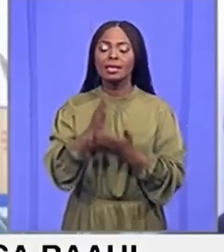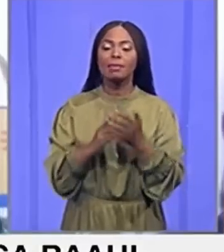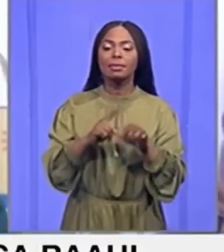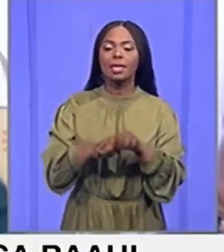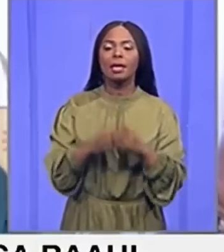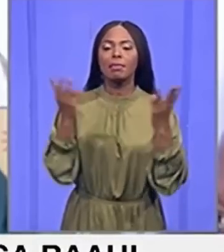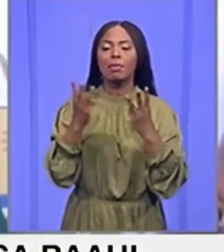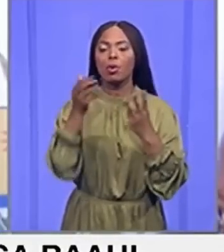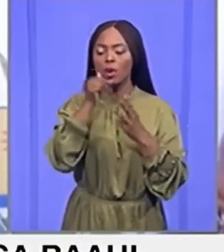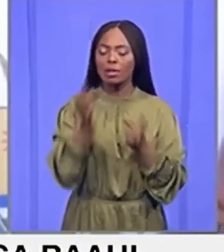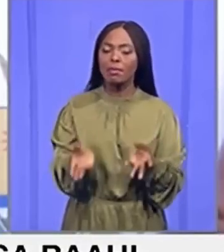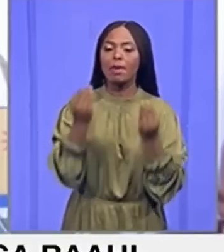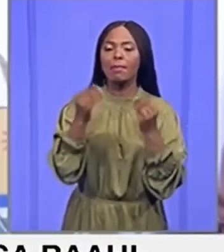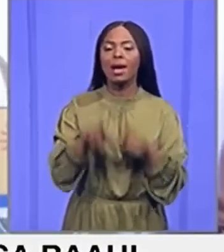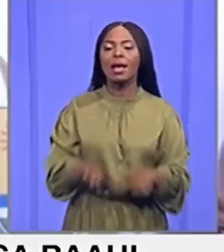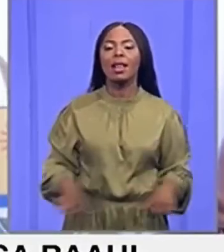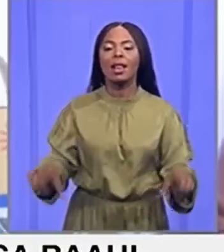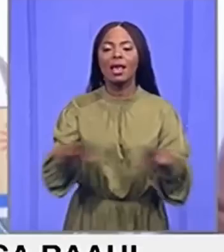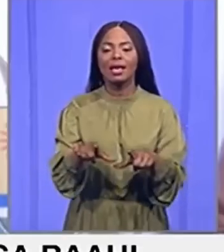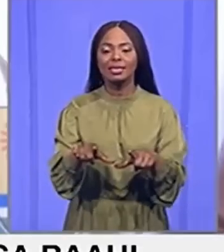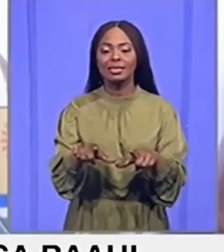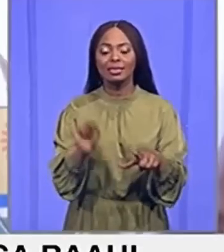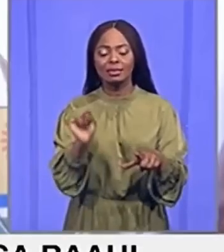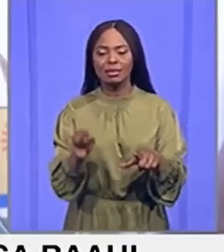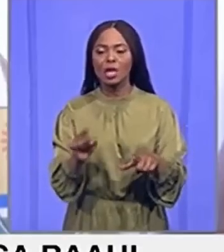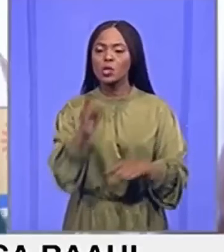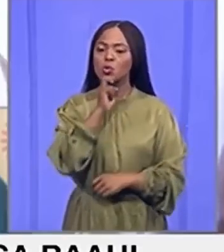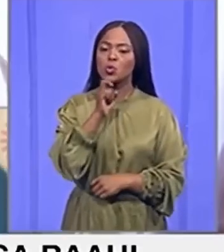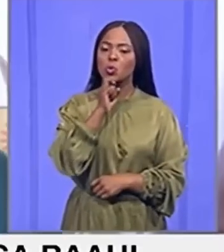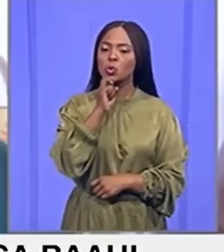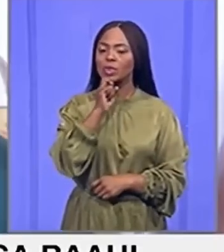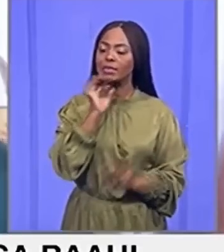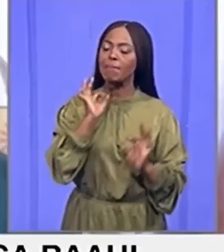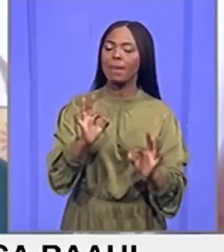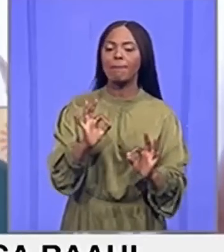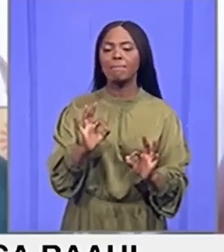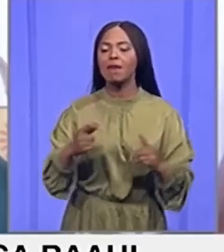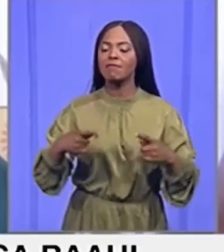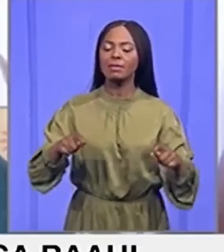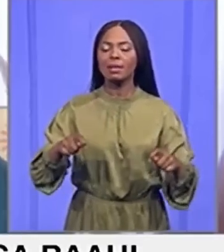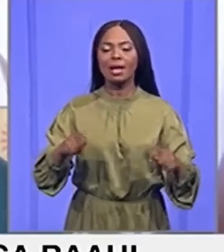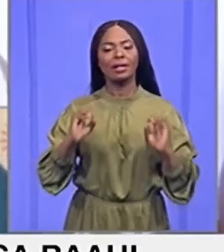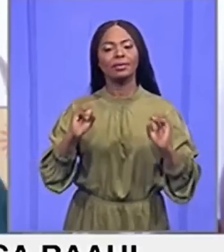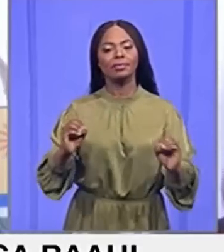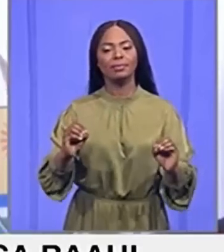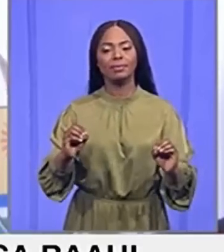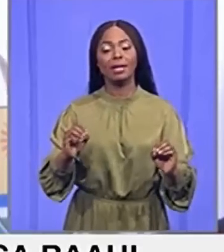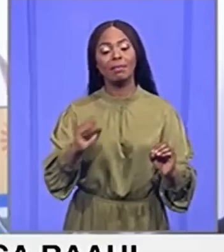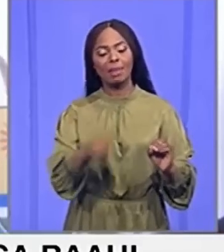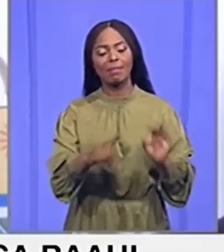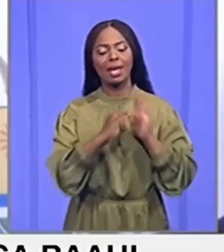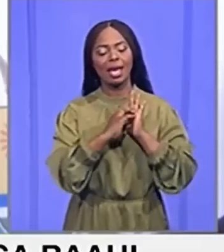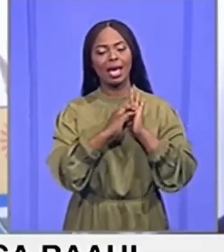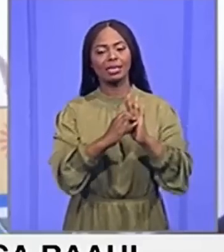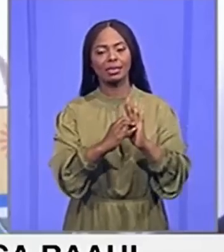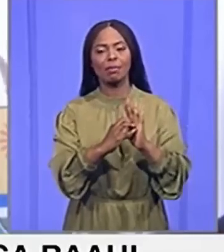acquire the land, they don't quite use it productively. So this is an example